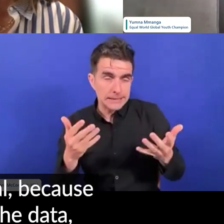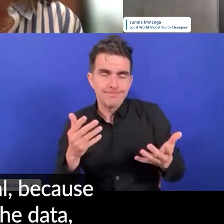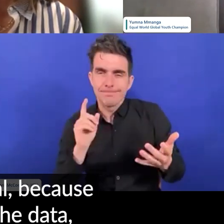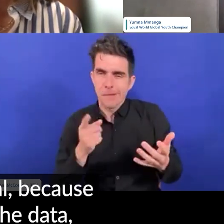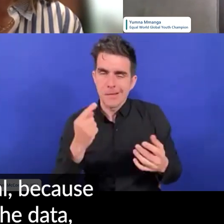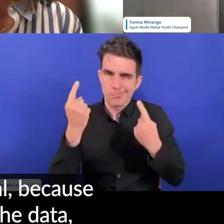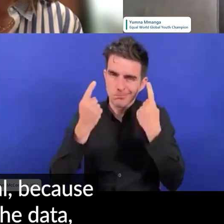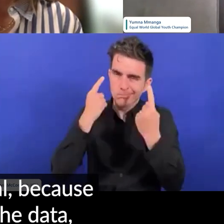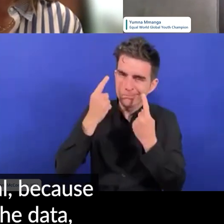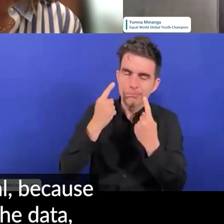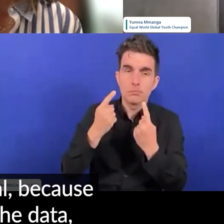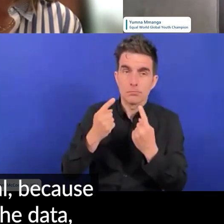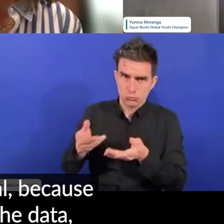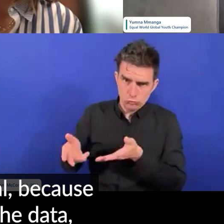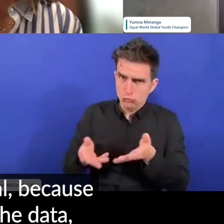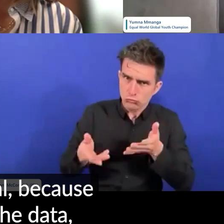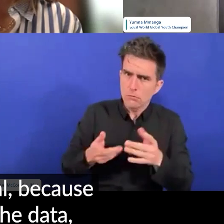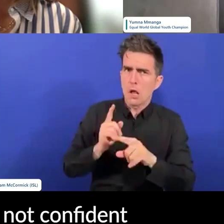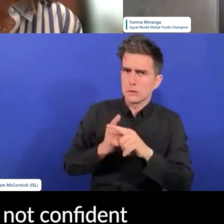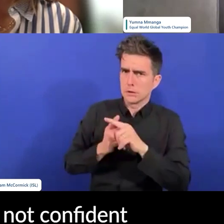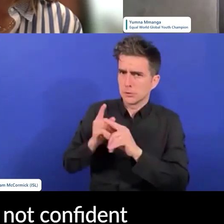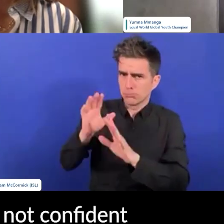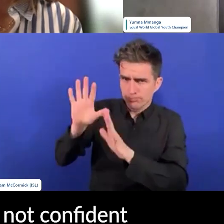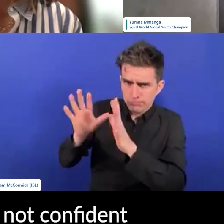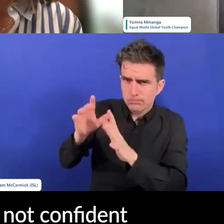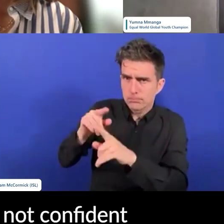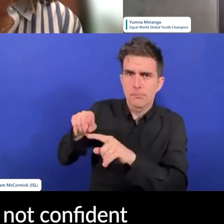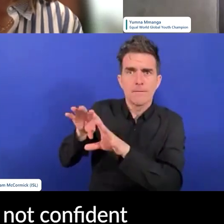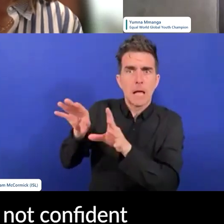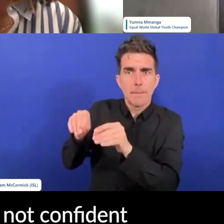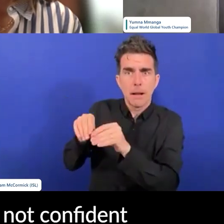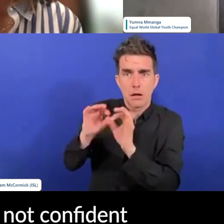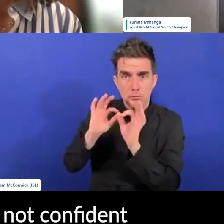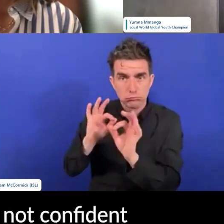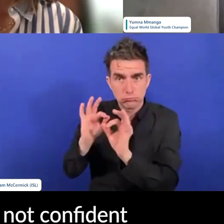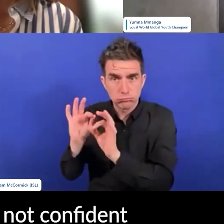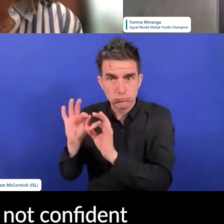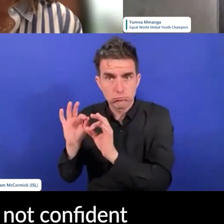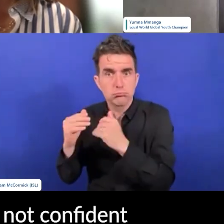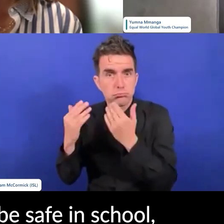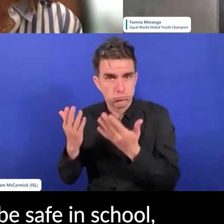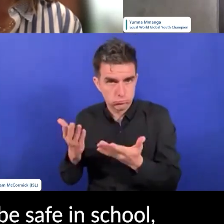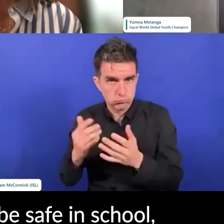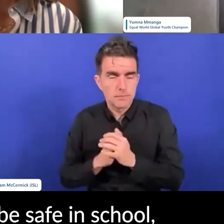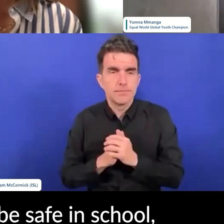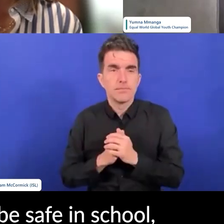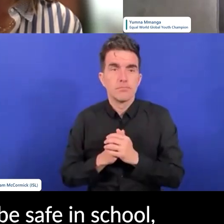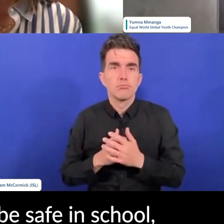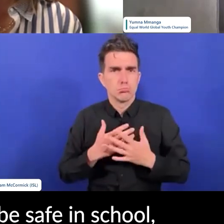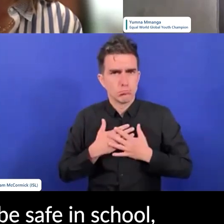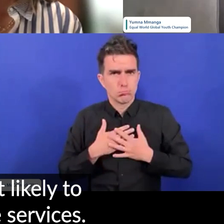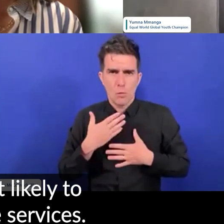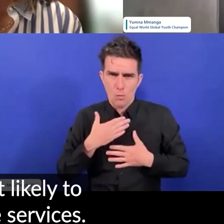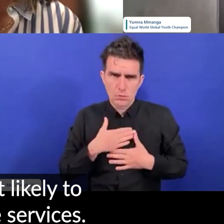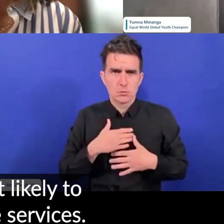very critical. Because you have the data, but if a parent is not confident that their child will be safe